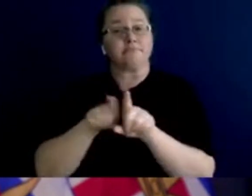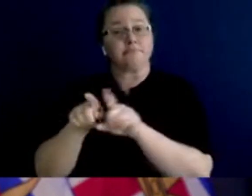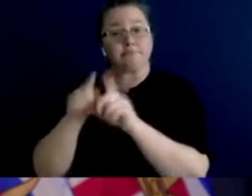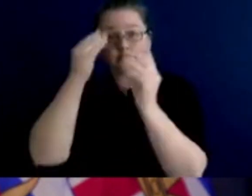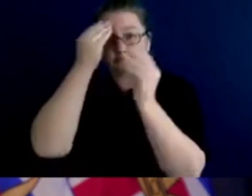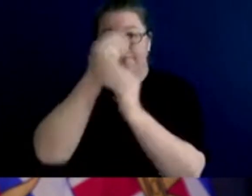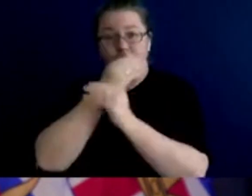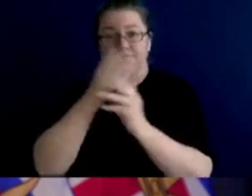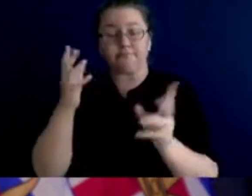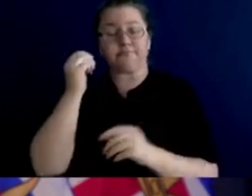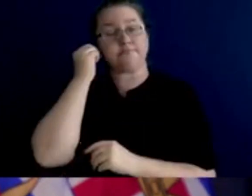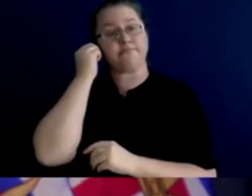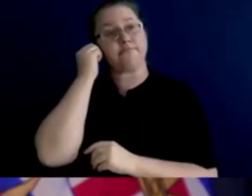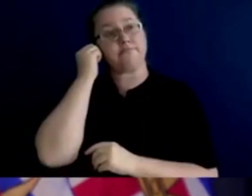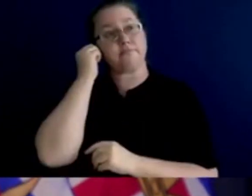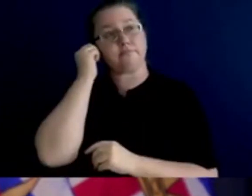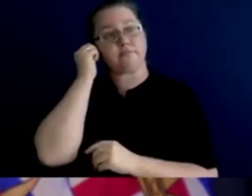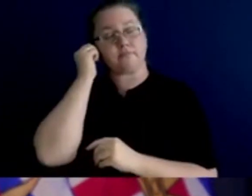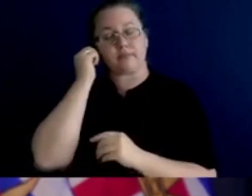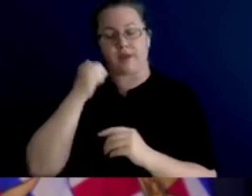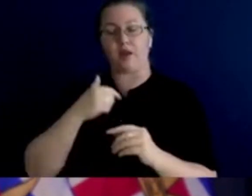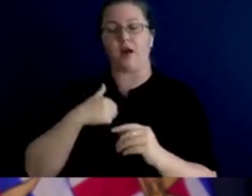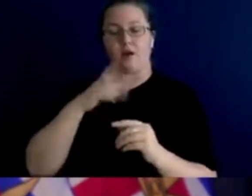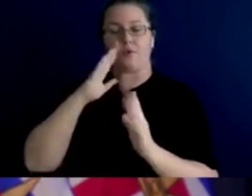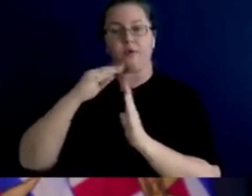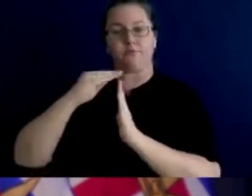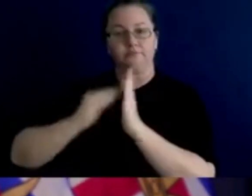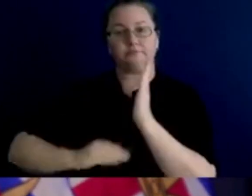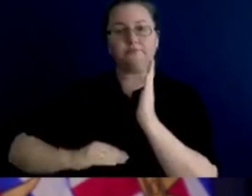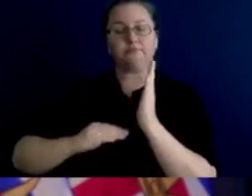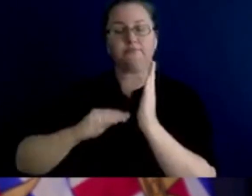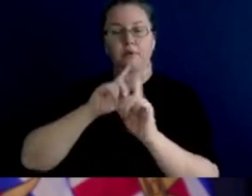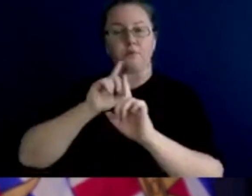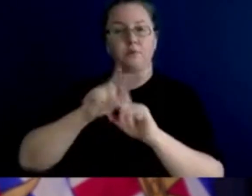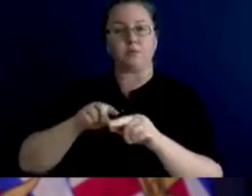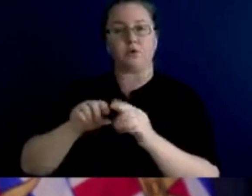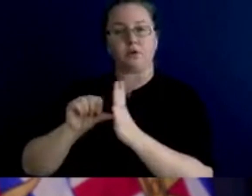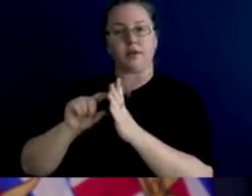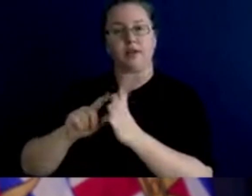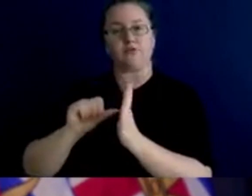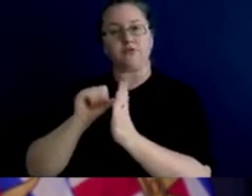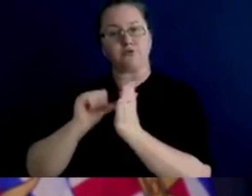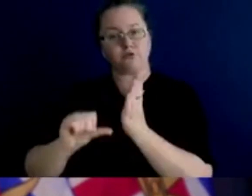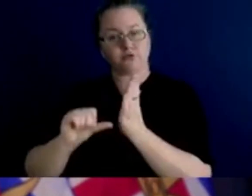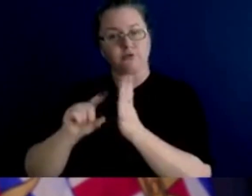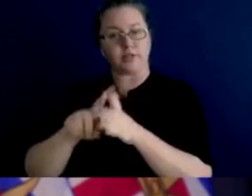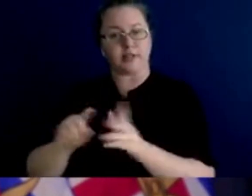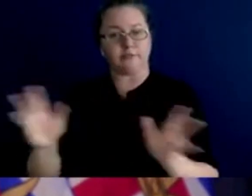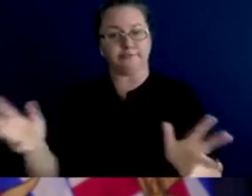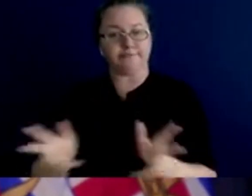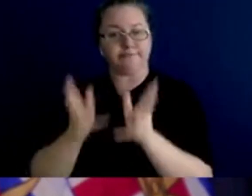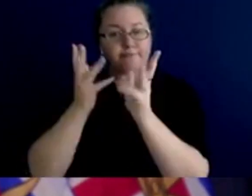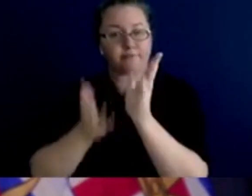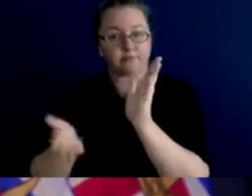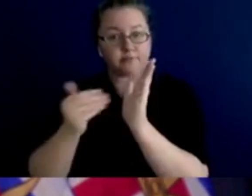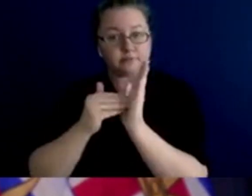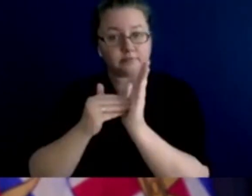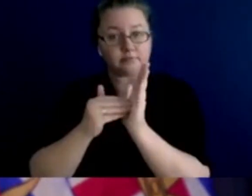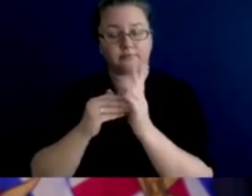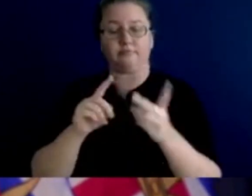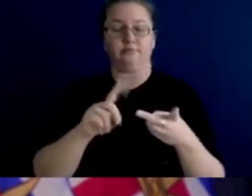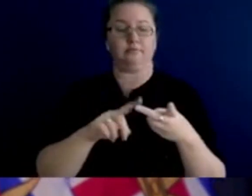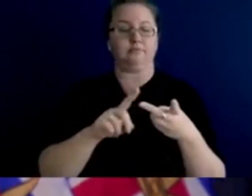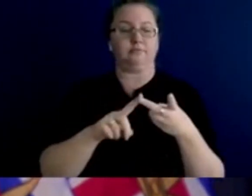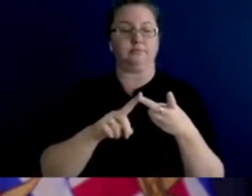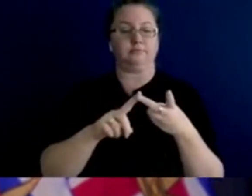about how we are making a difference through our actions and make our plans as we head into fall, because we